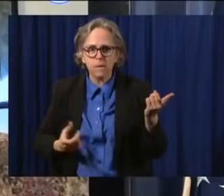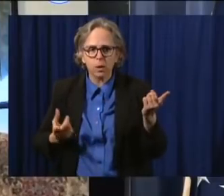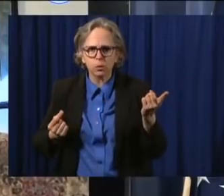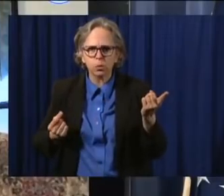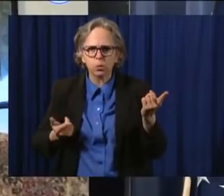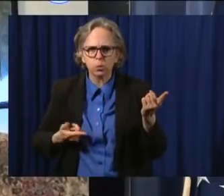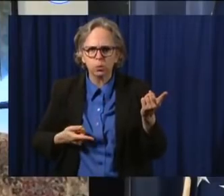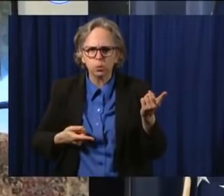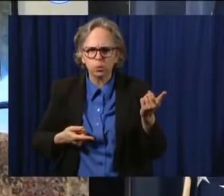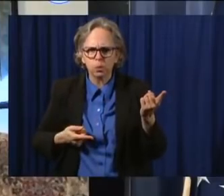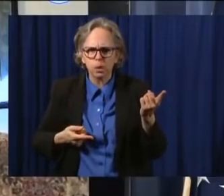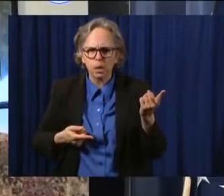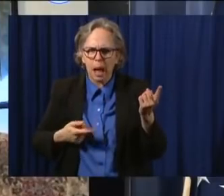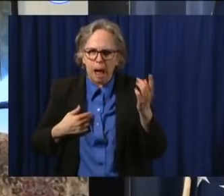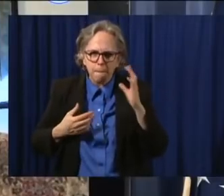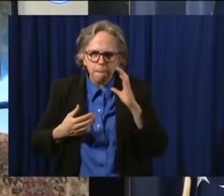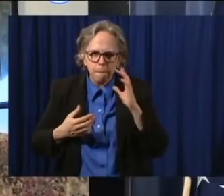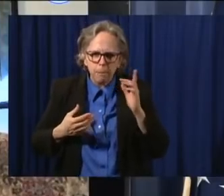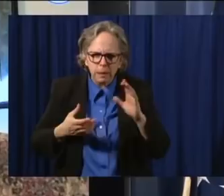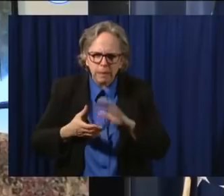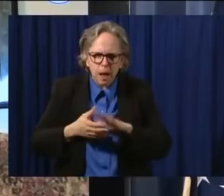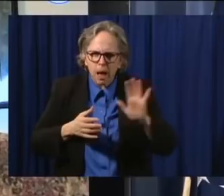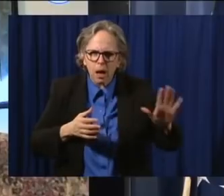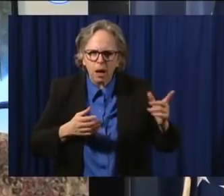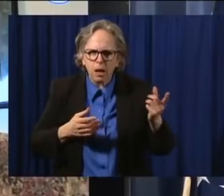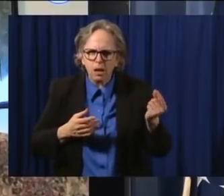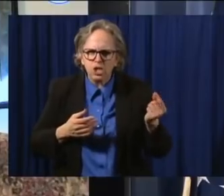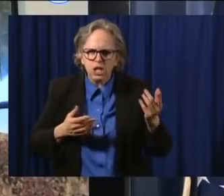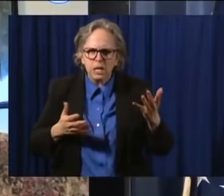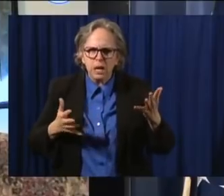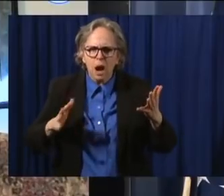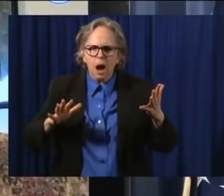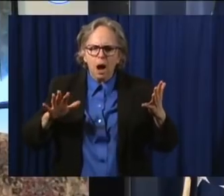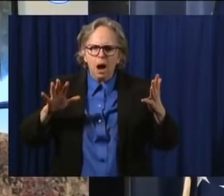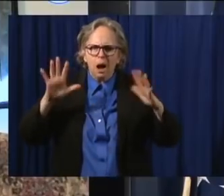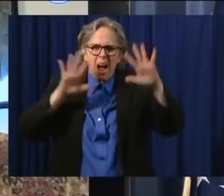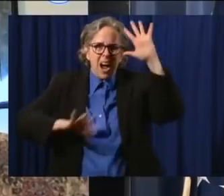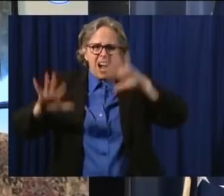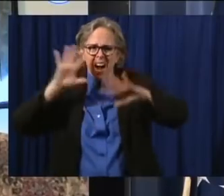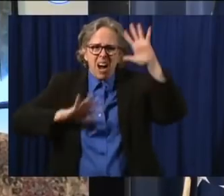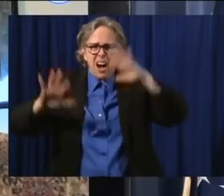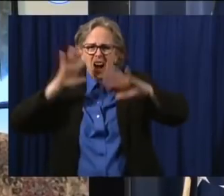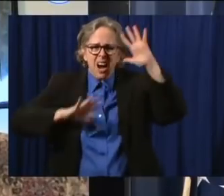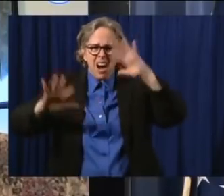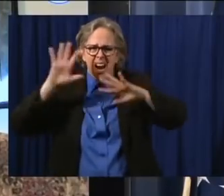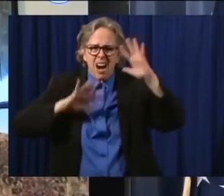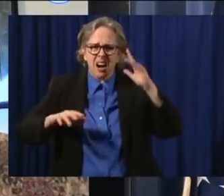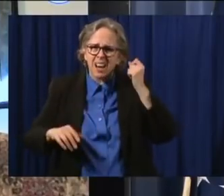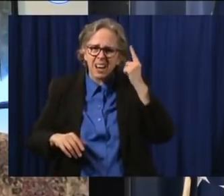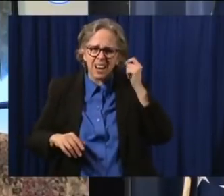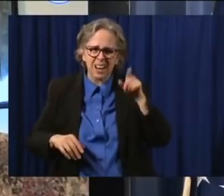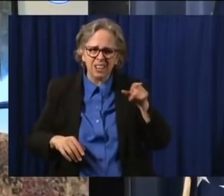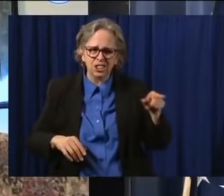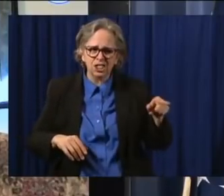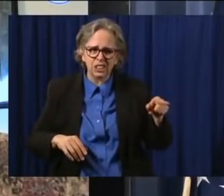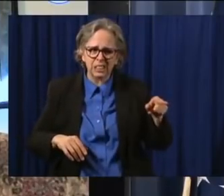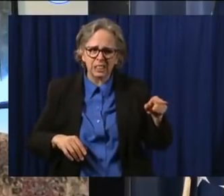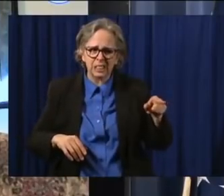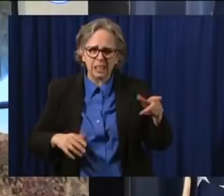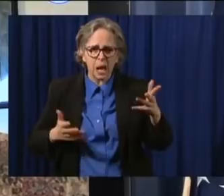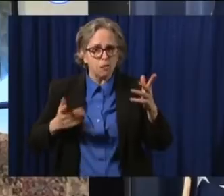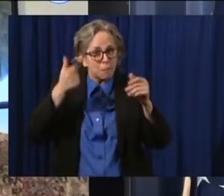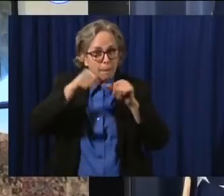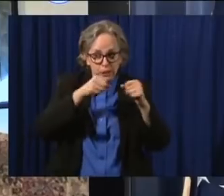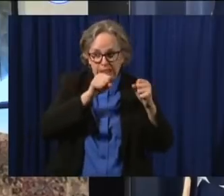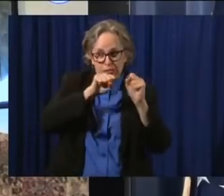that point was a mess because when you're dropped off at the hospital, usually you go into the hospital with your sick